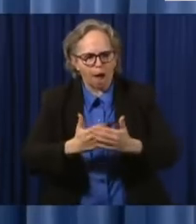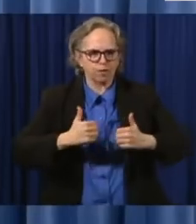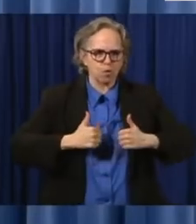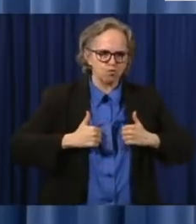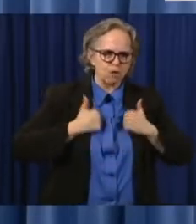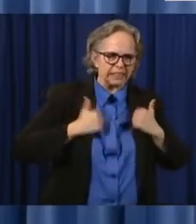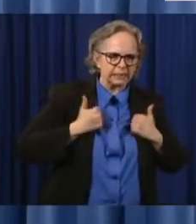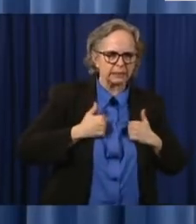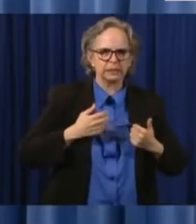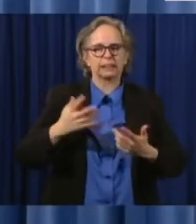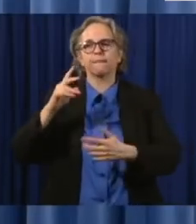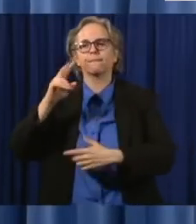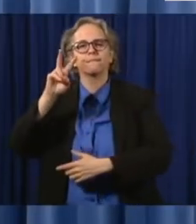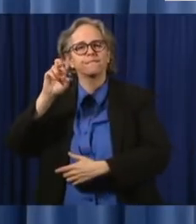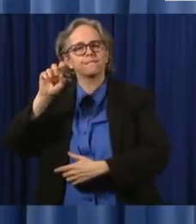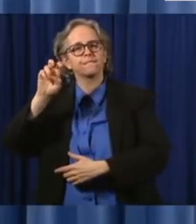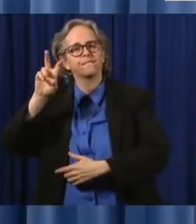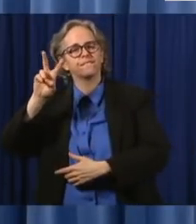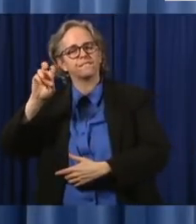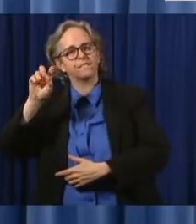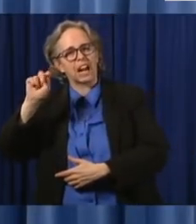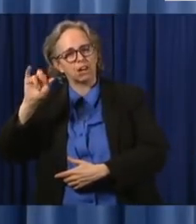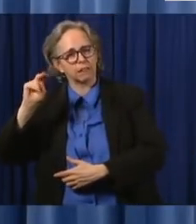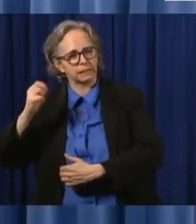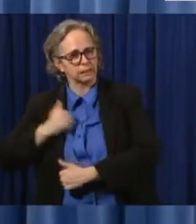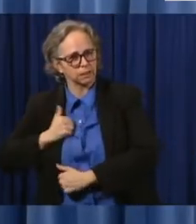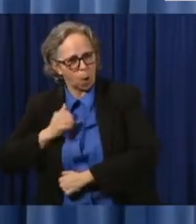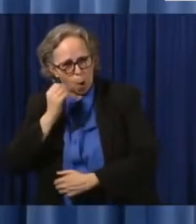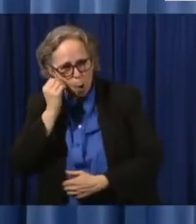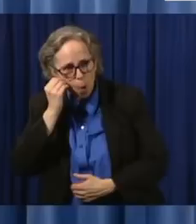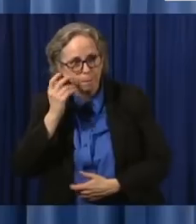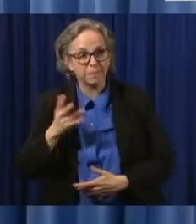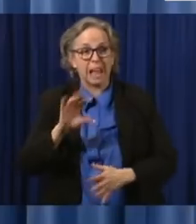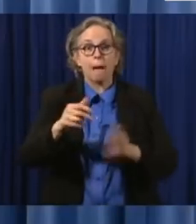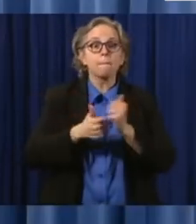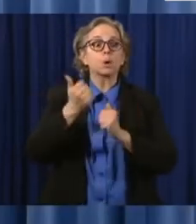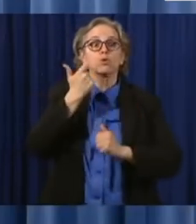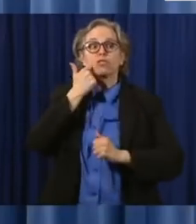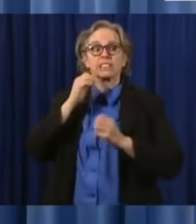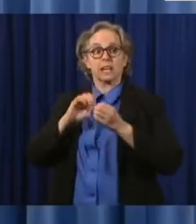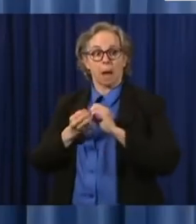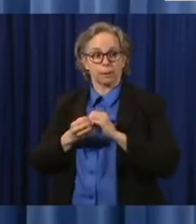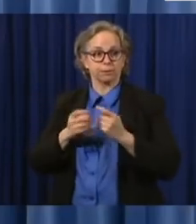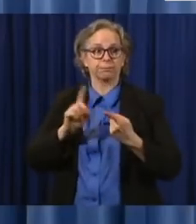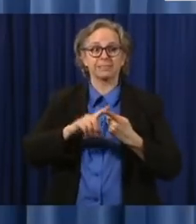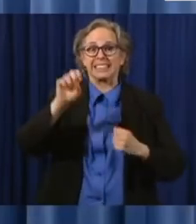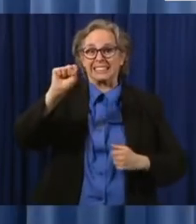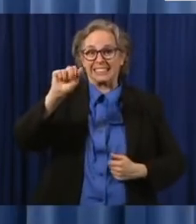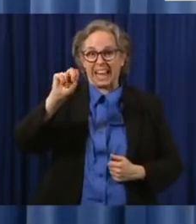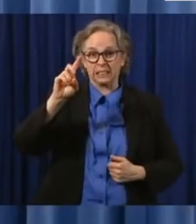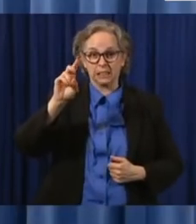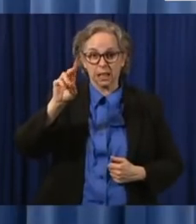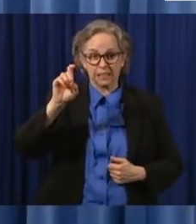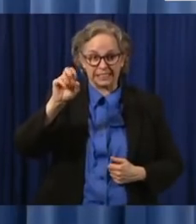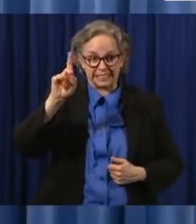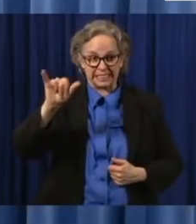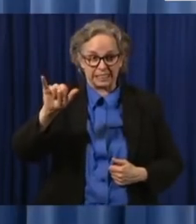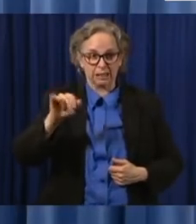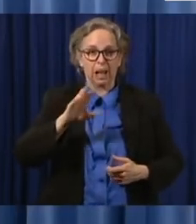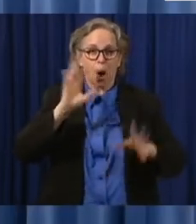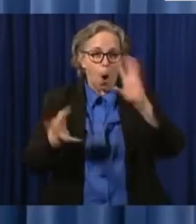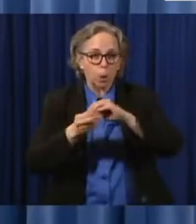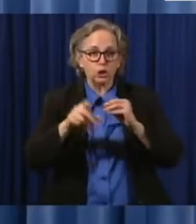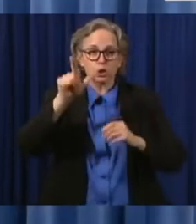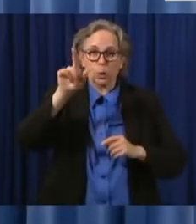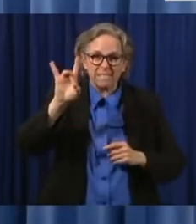total numbers from the recent testing are as follows. At the Sandusky home, 28 residents have tested positive, and so have 5